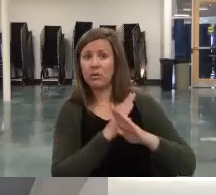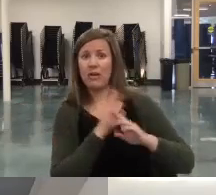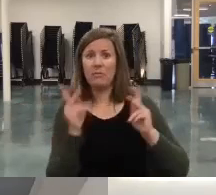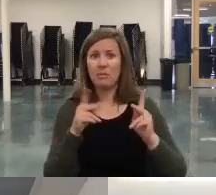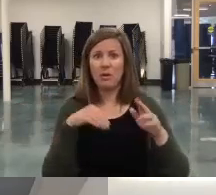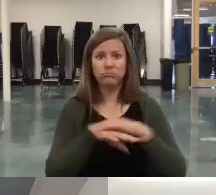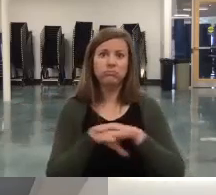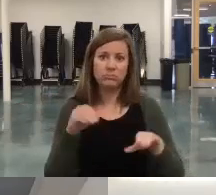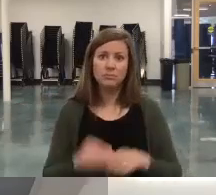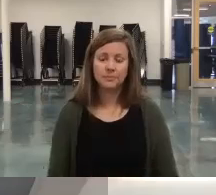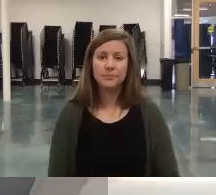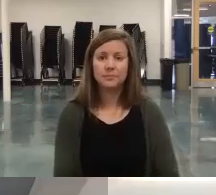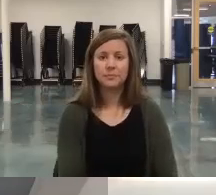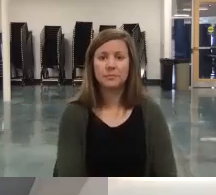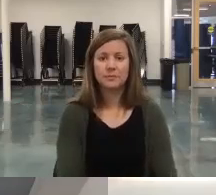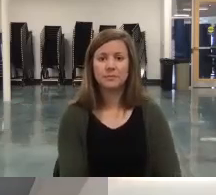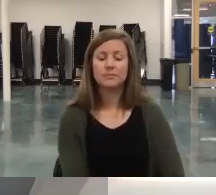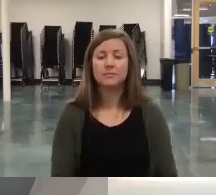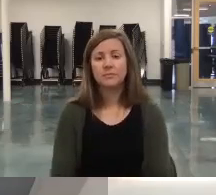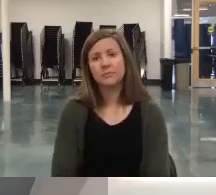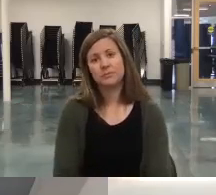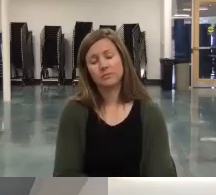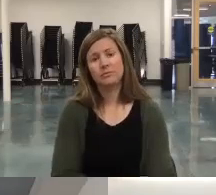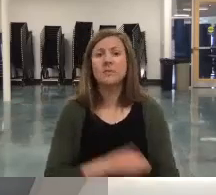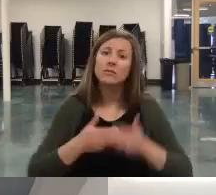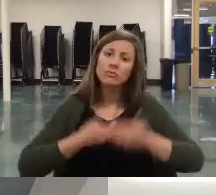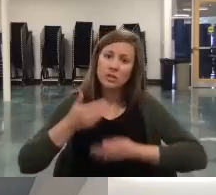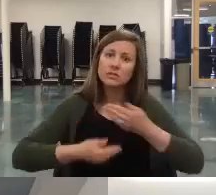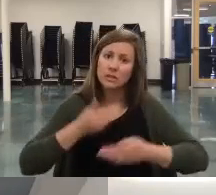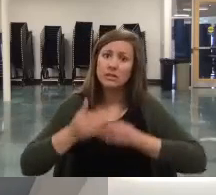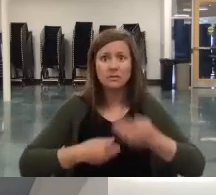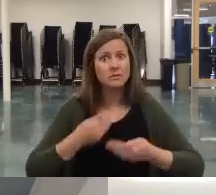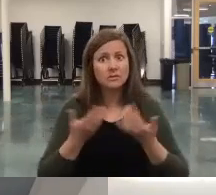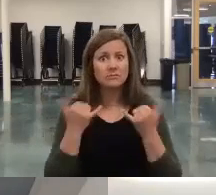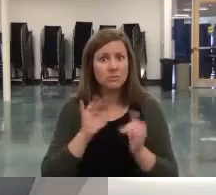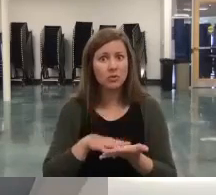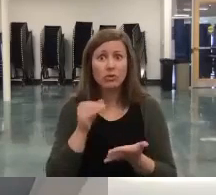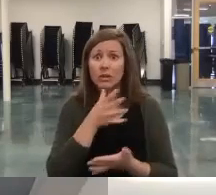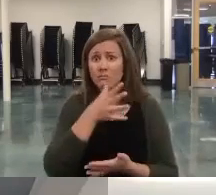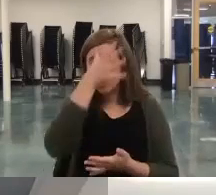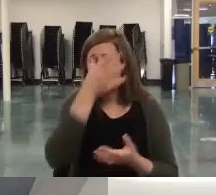buildings. It's a process. Parents have had a lot of questions.